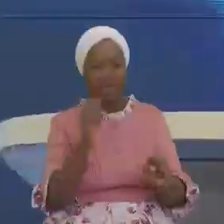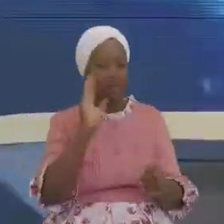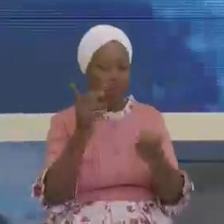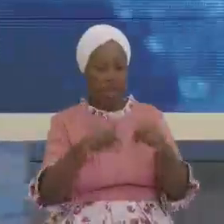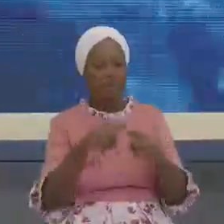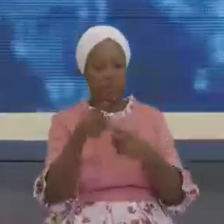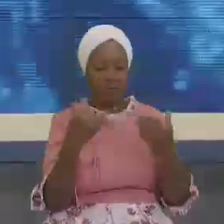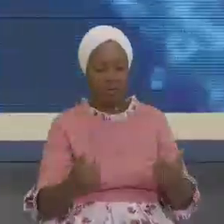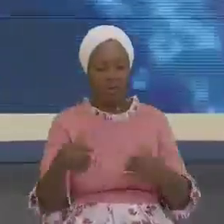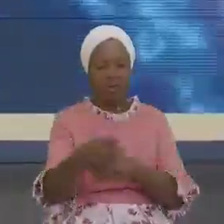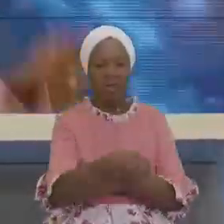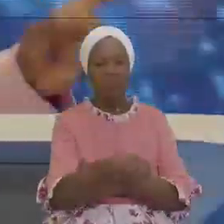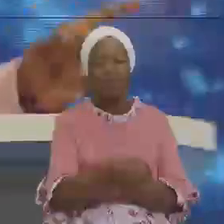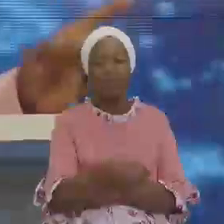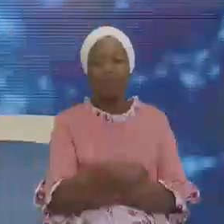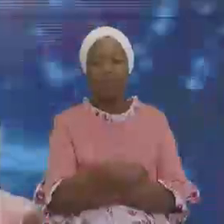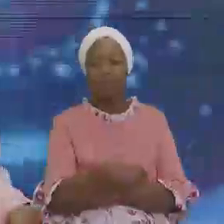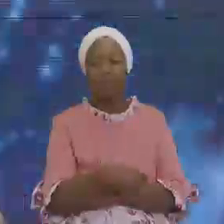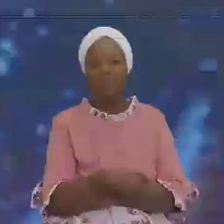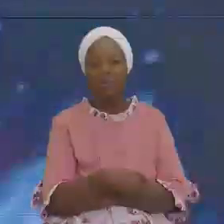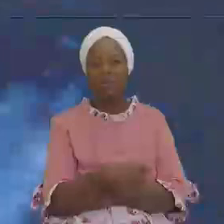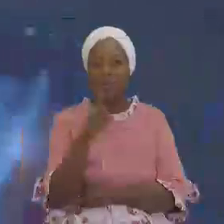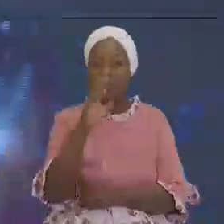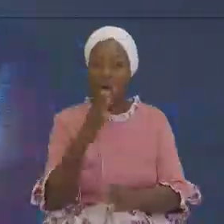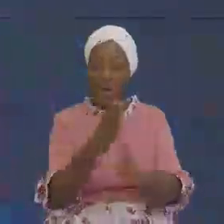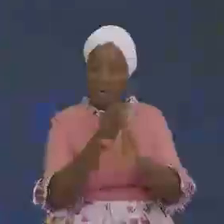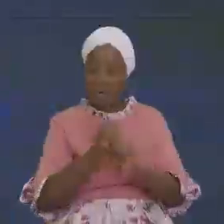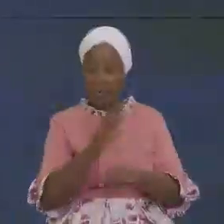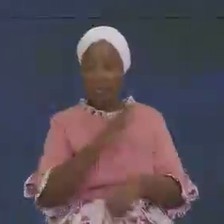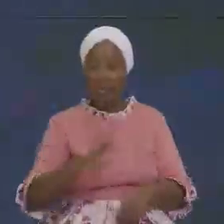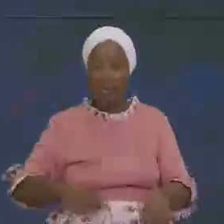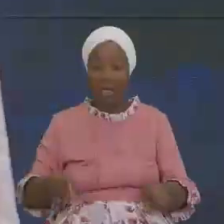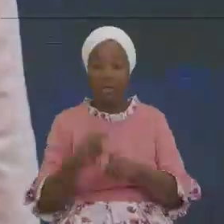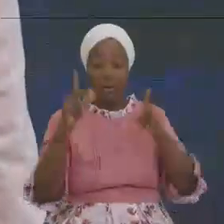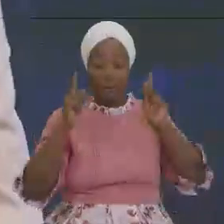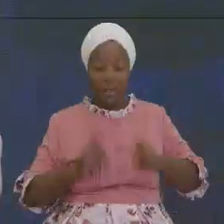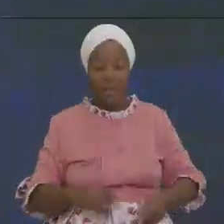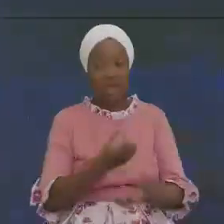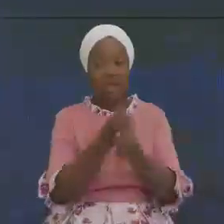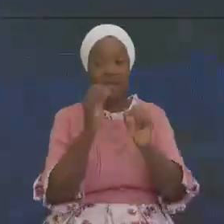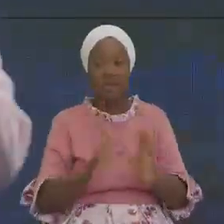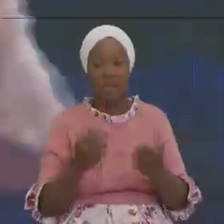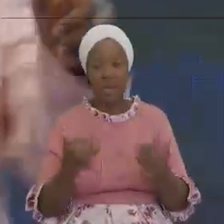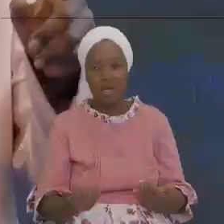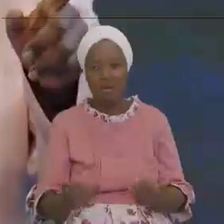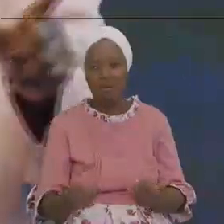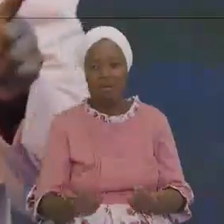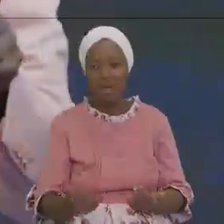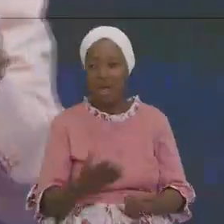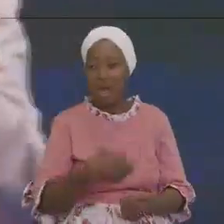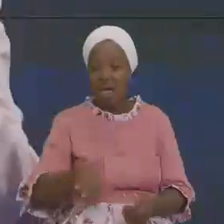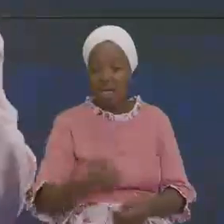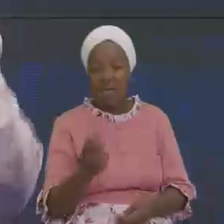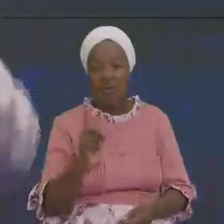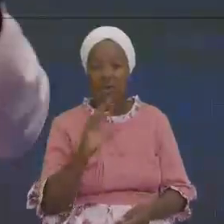today. You're receiving Christ as your personal Savior now. And anywhere you